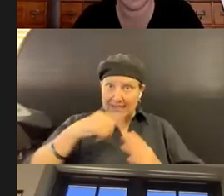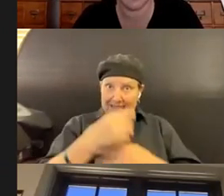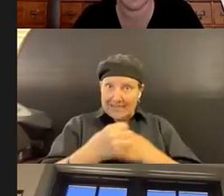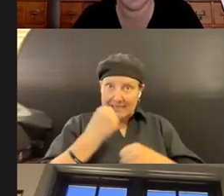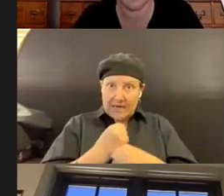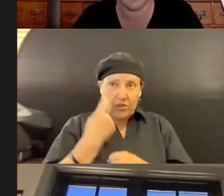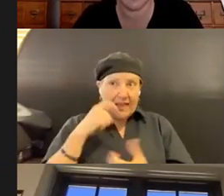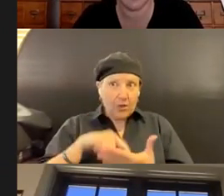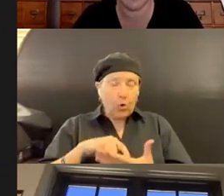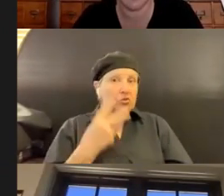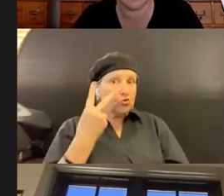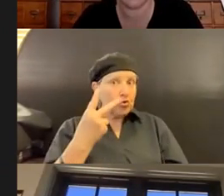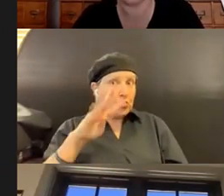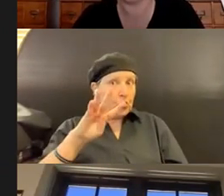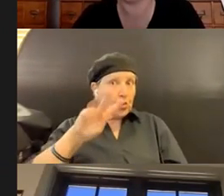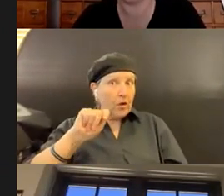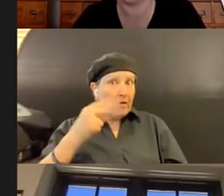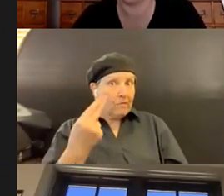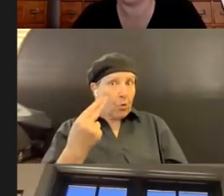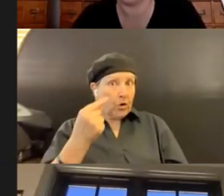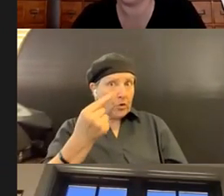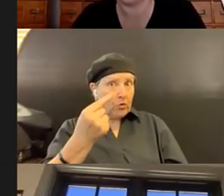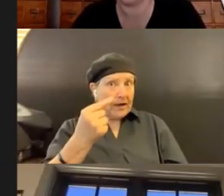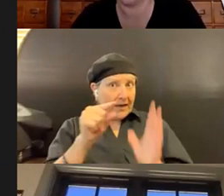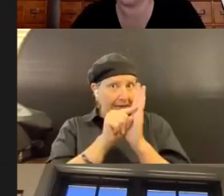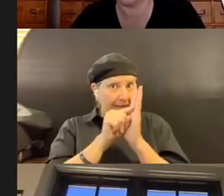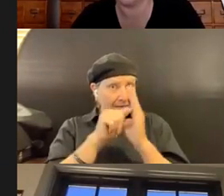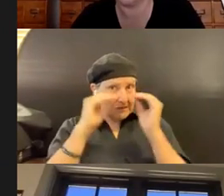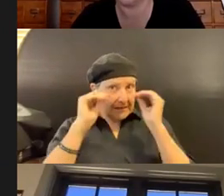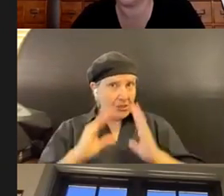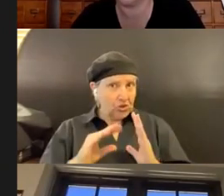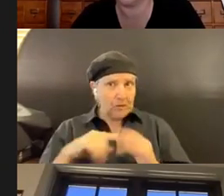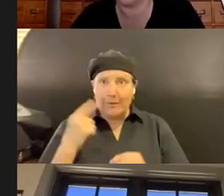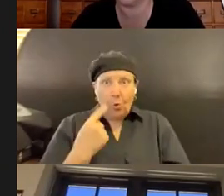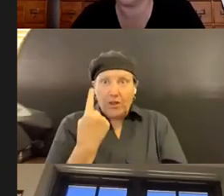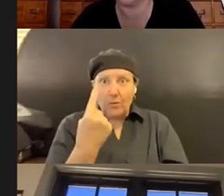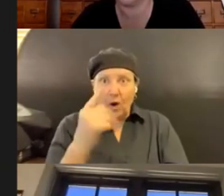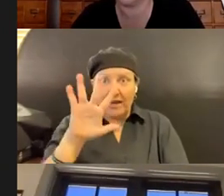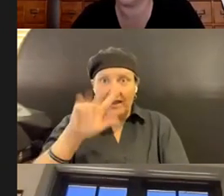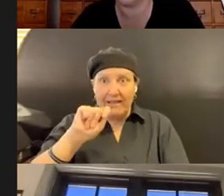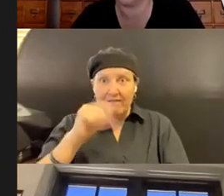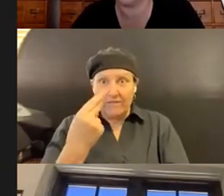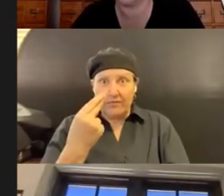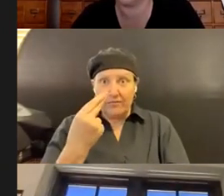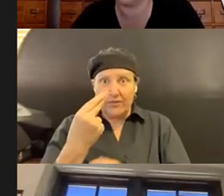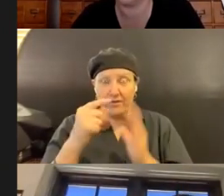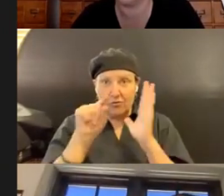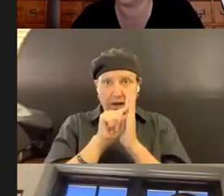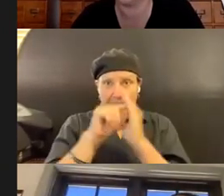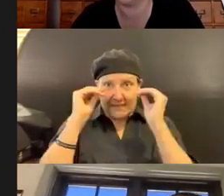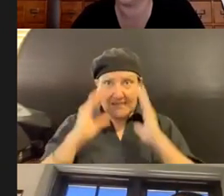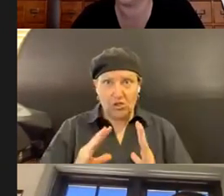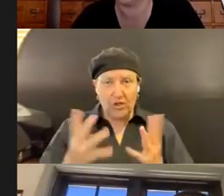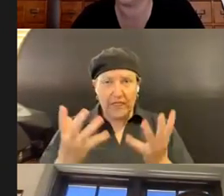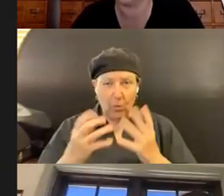4th grade teachers and there's only 1 5th grade teacher. So they just want some clarification.